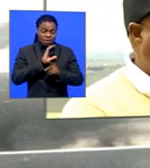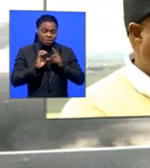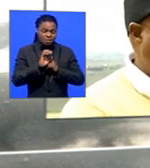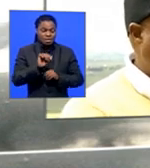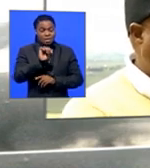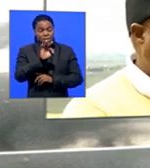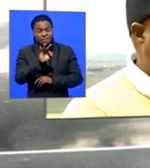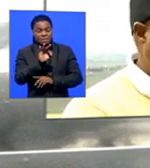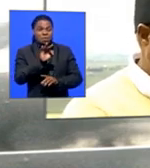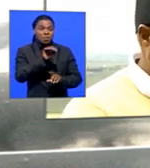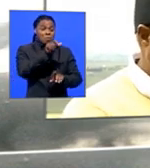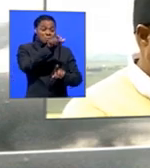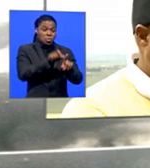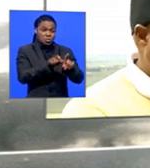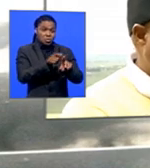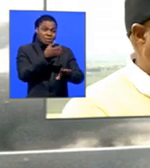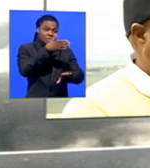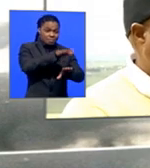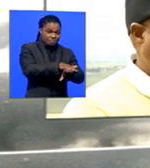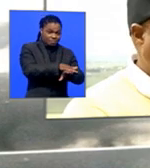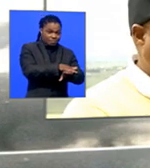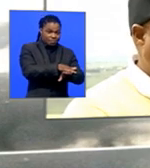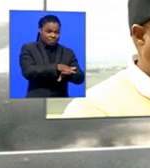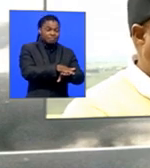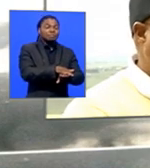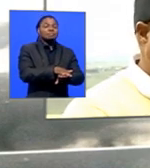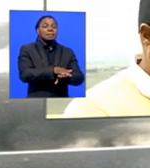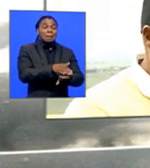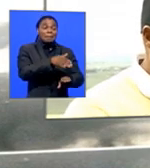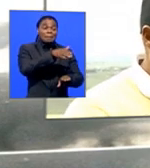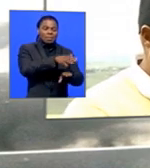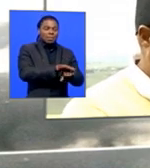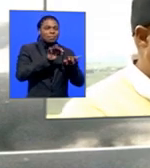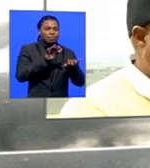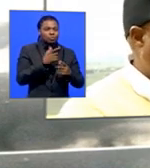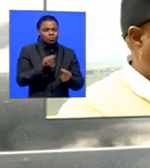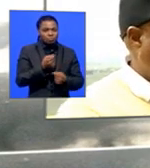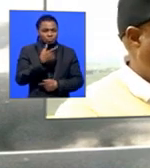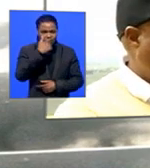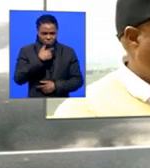xa kukho umuntu oswelekileyo osishiyileyo kuyazilwa,